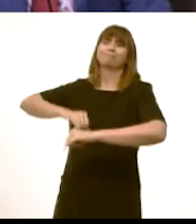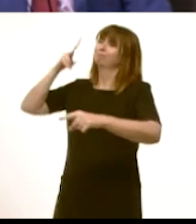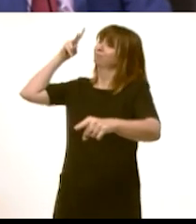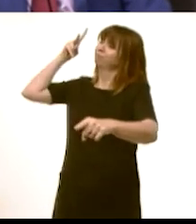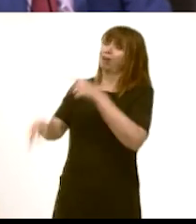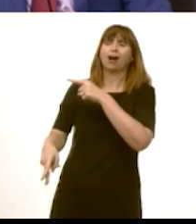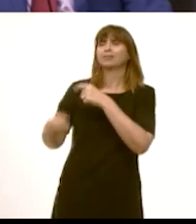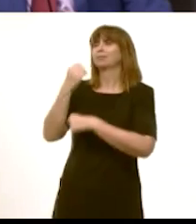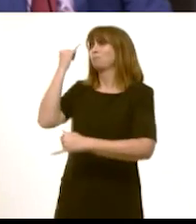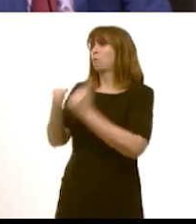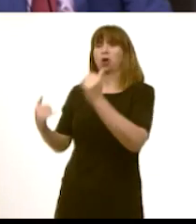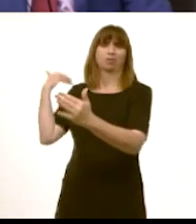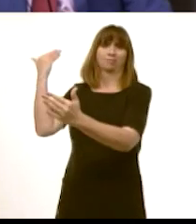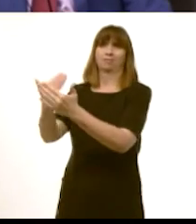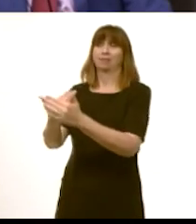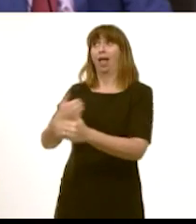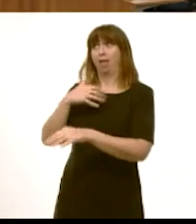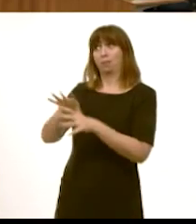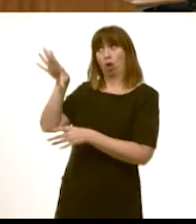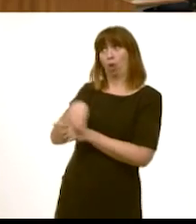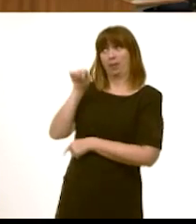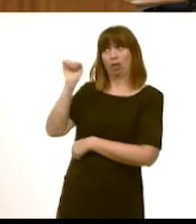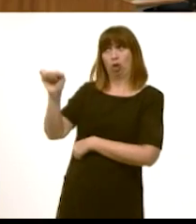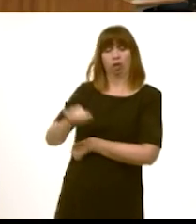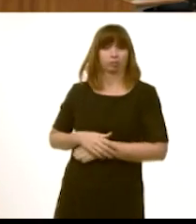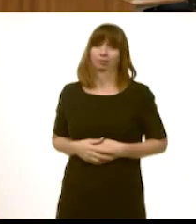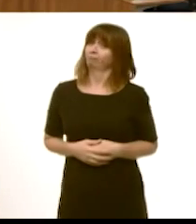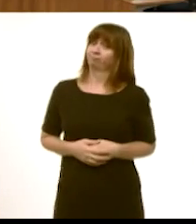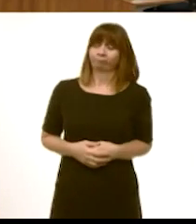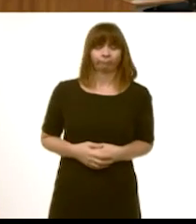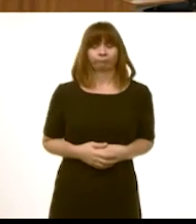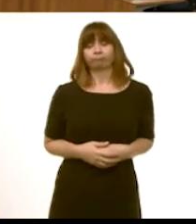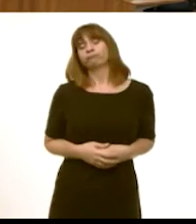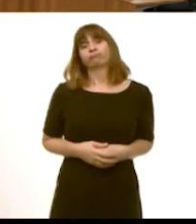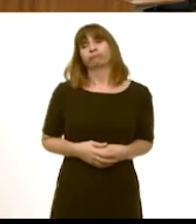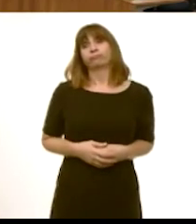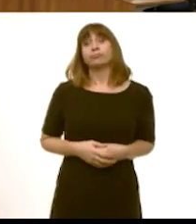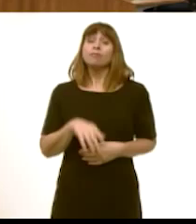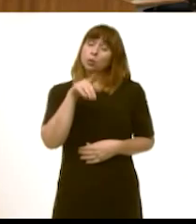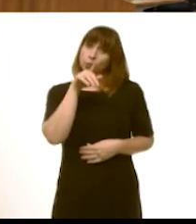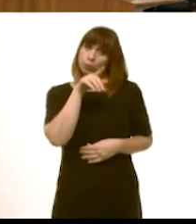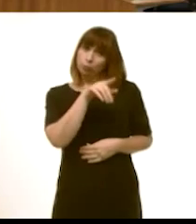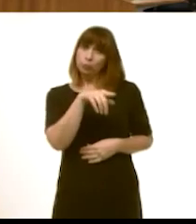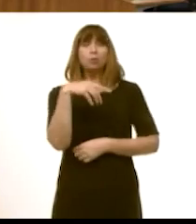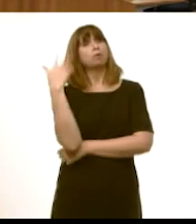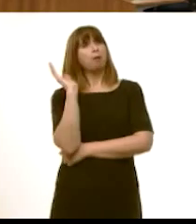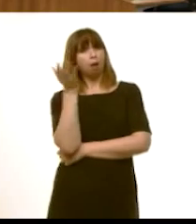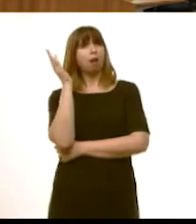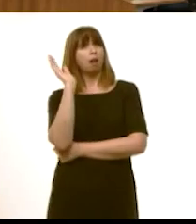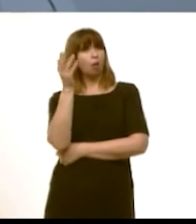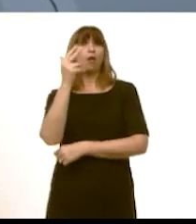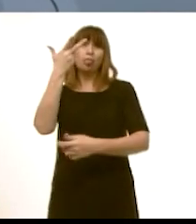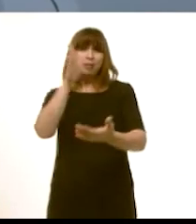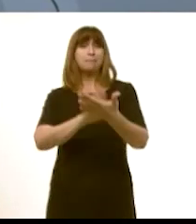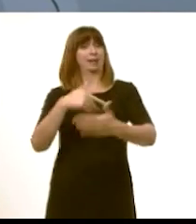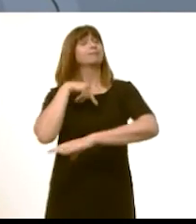slashing health budgets. We're not going to take those lessons from you. You talked for literally 3 minutes there, First